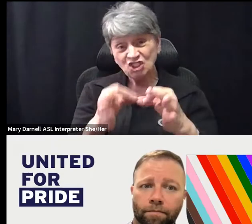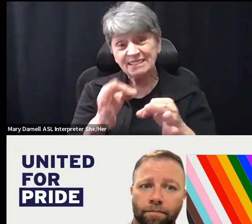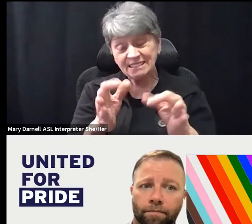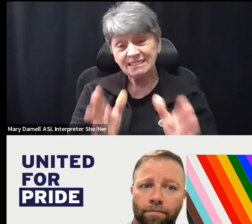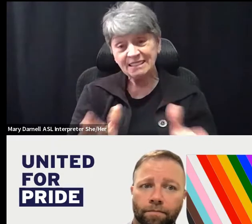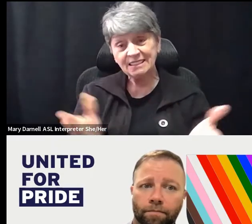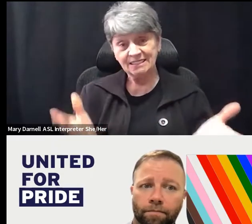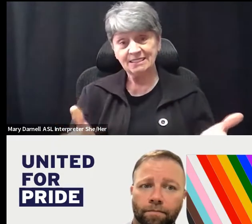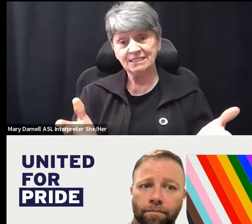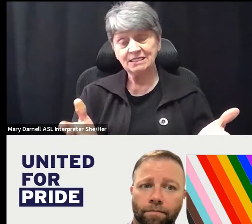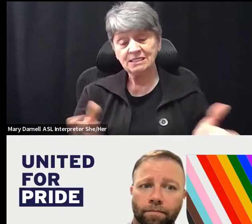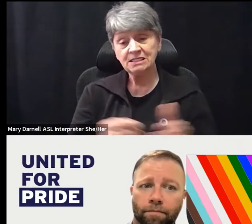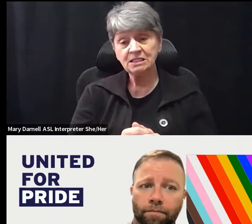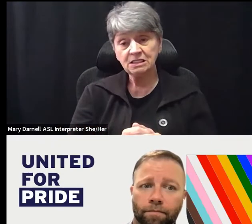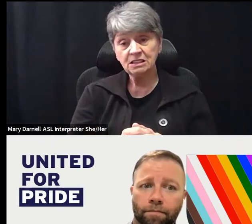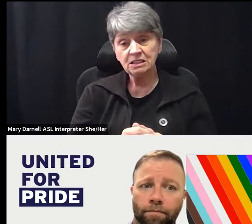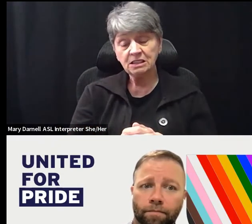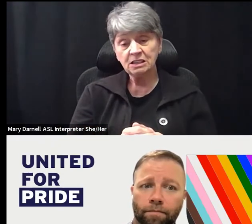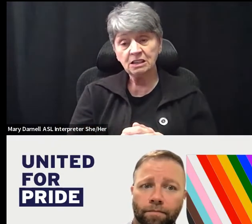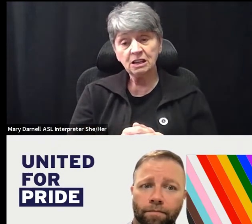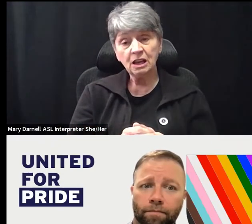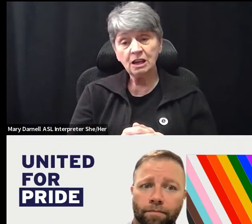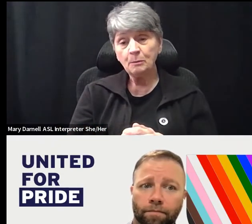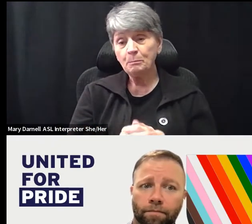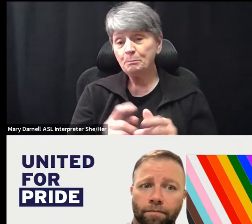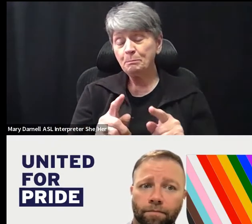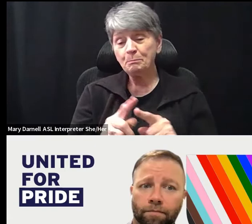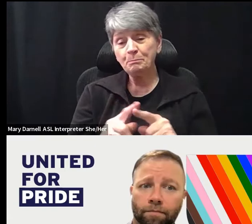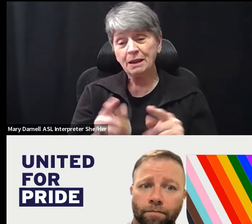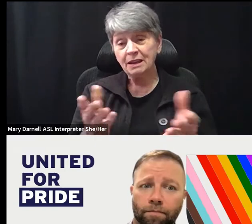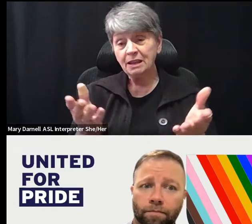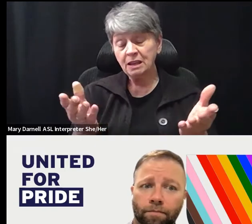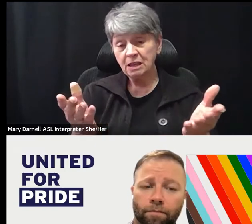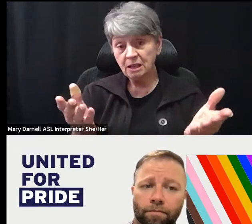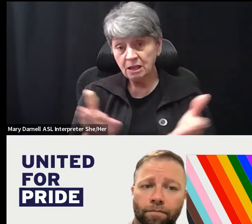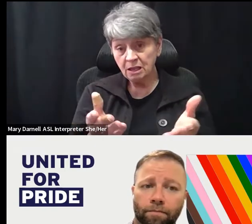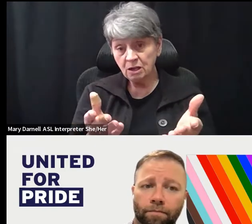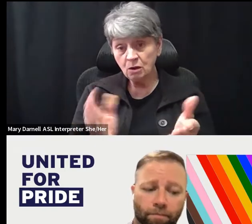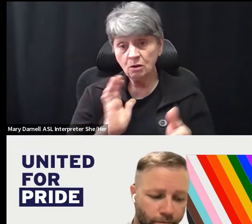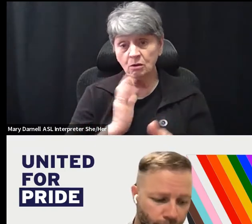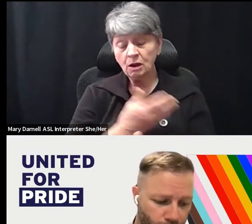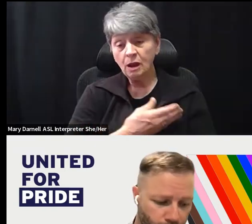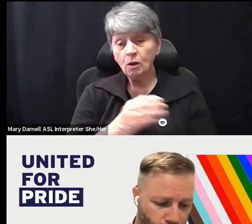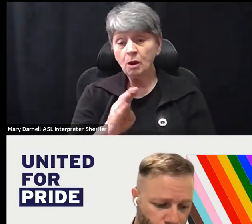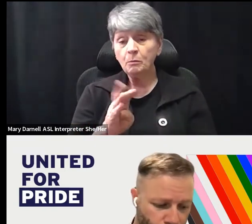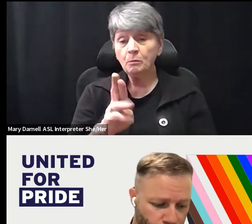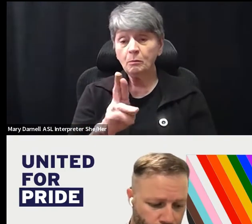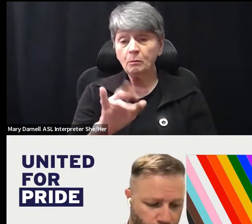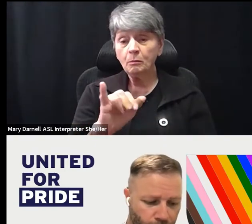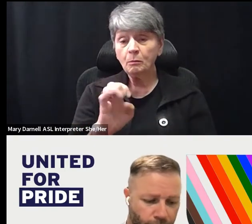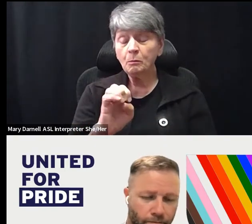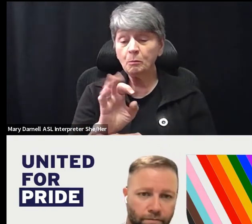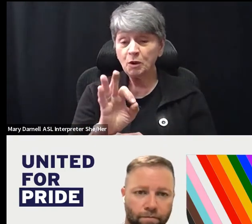moved rightward. But that means appeals to history. Our brief in this case, our amicus brief in Carson, focused an enormous amount